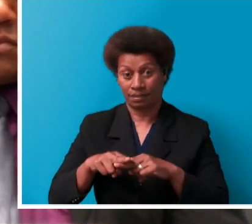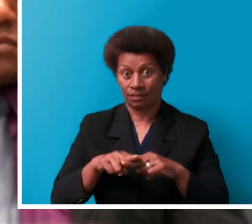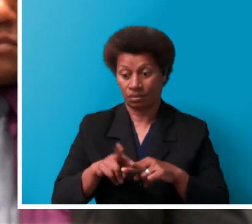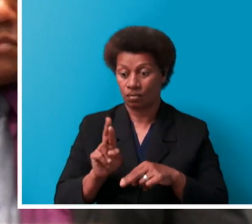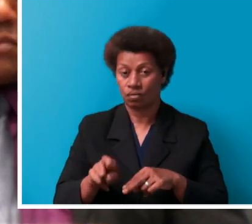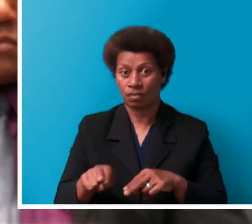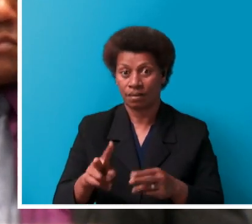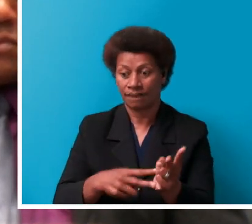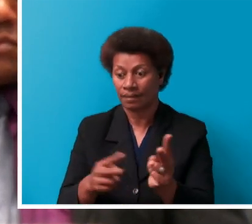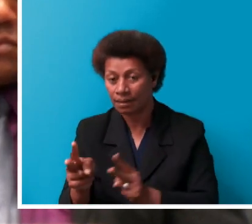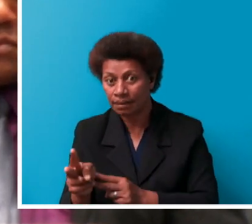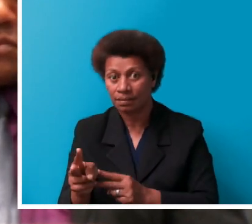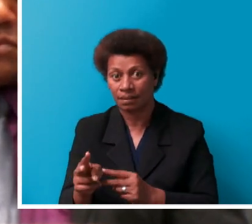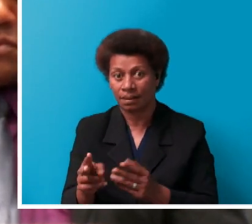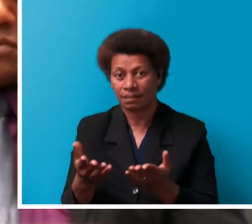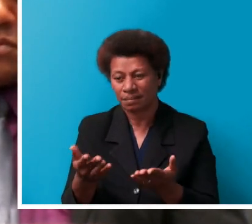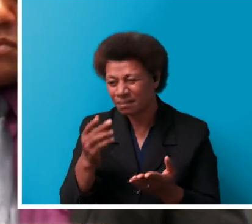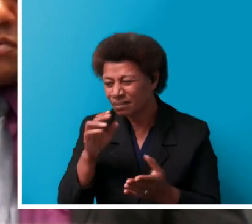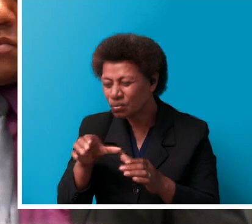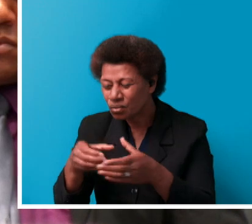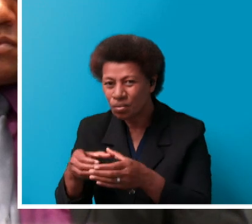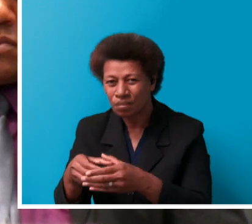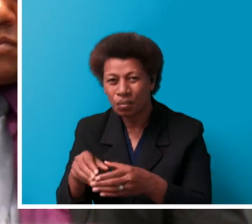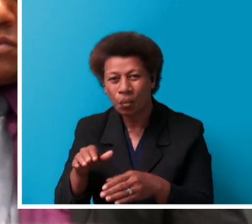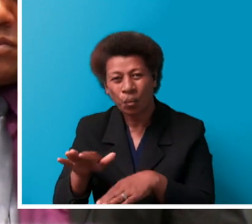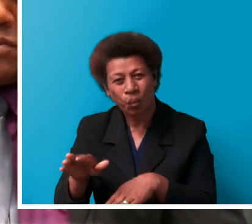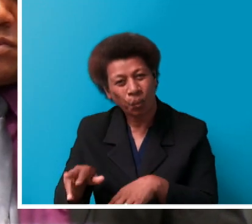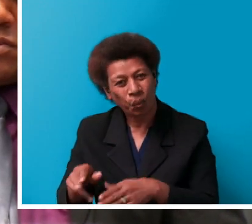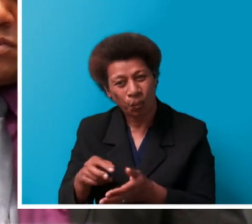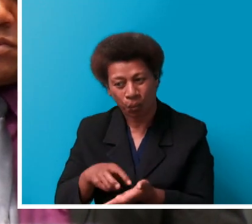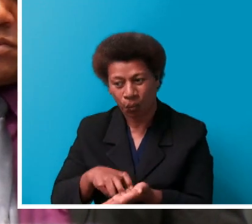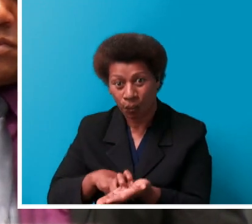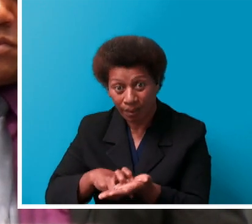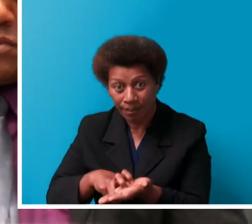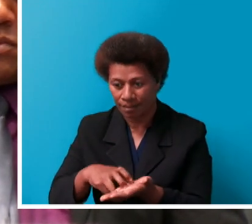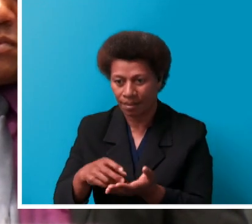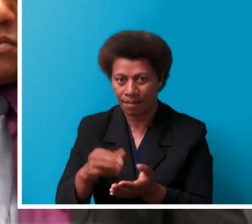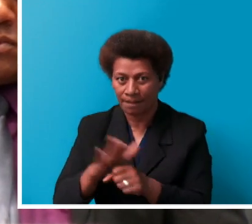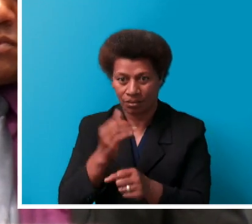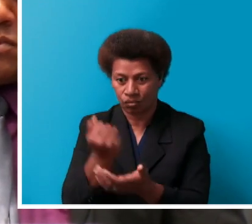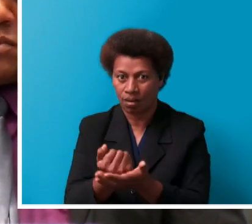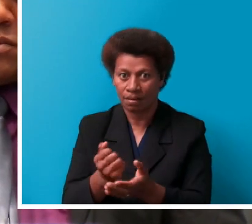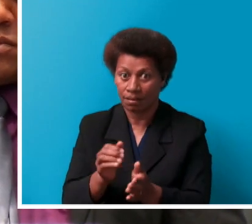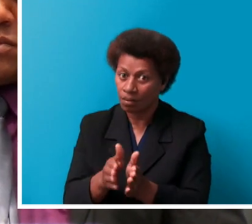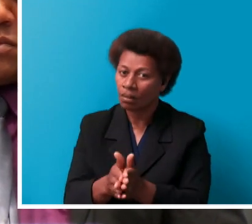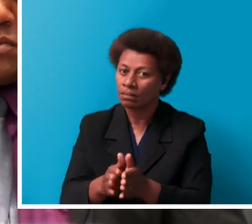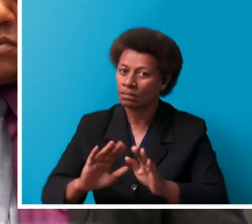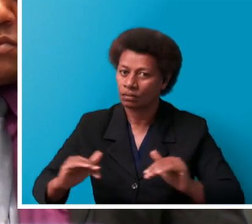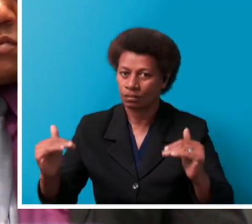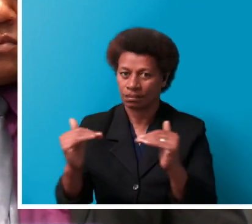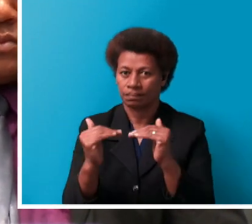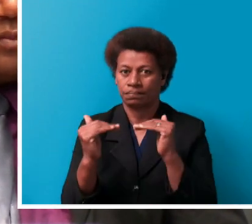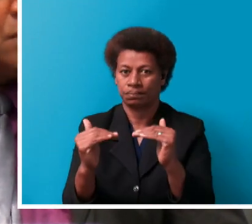and marginalized groups, ensuring that no one is left behind in our progress. Mr. Speaker,